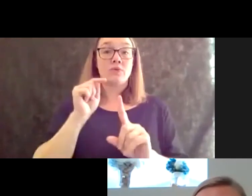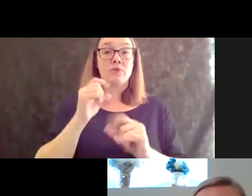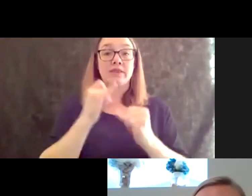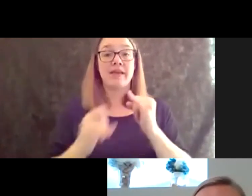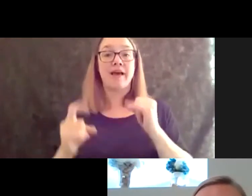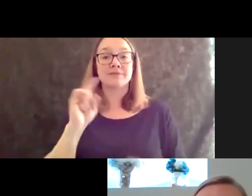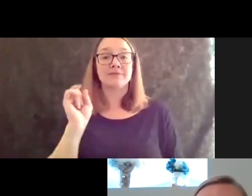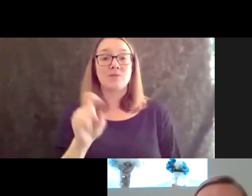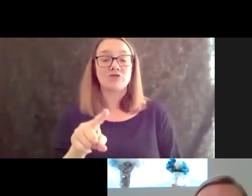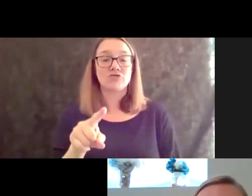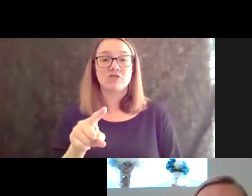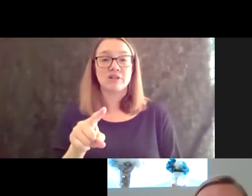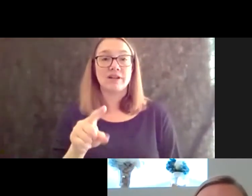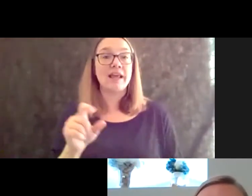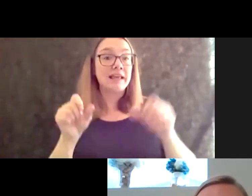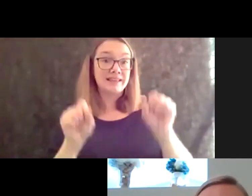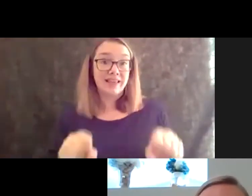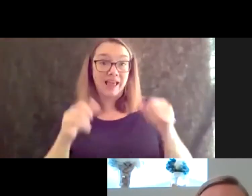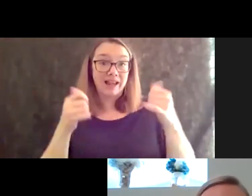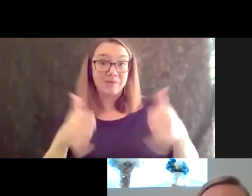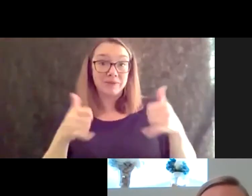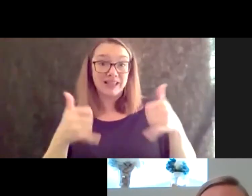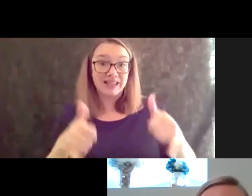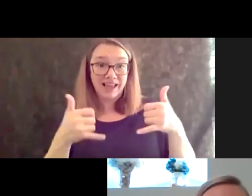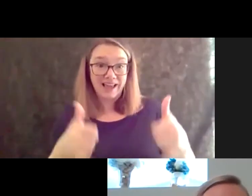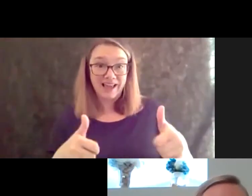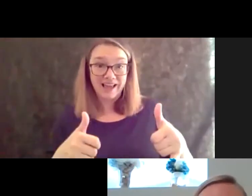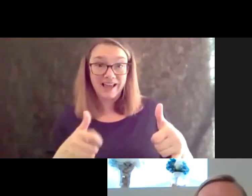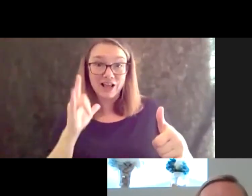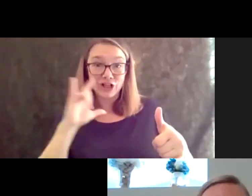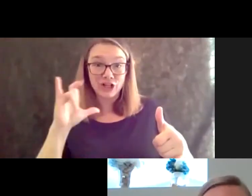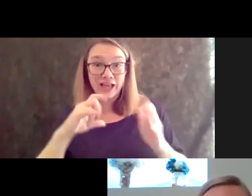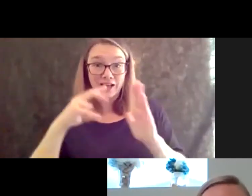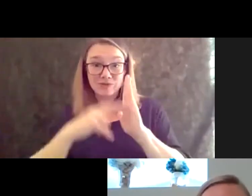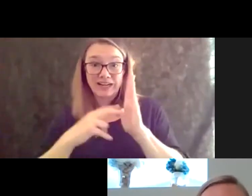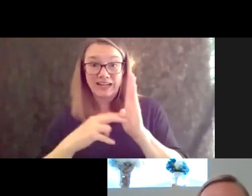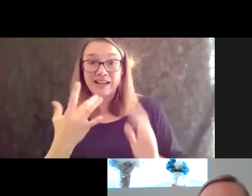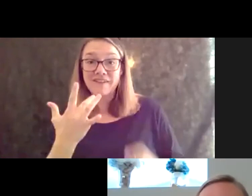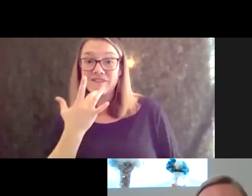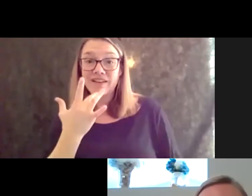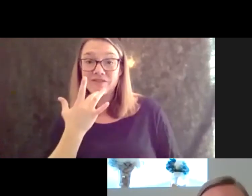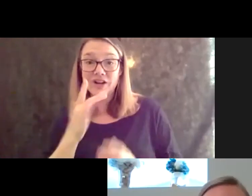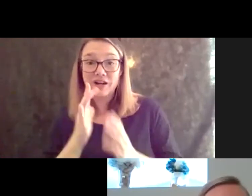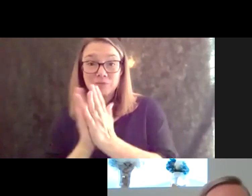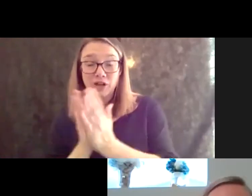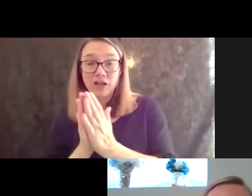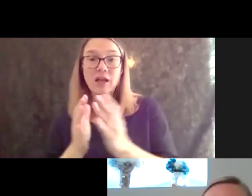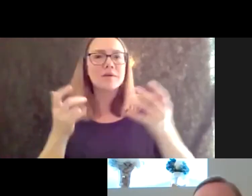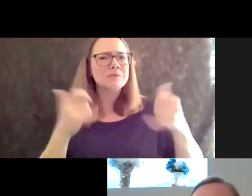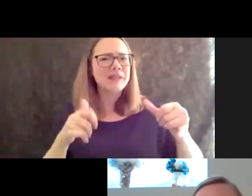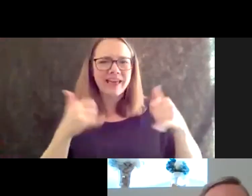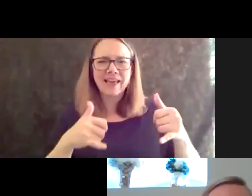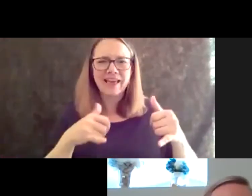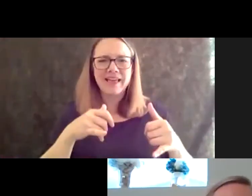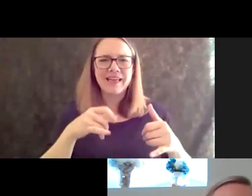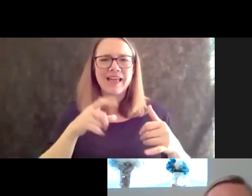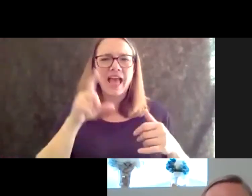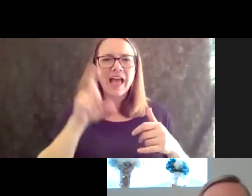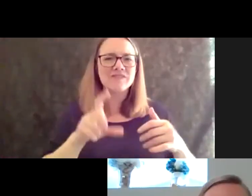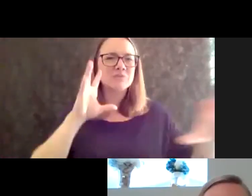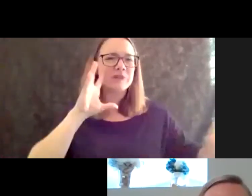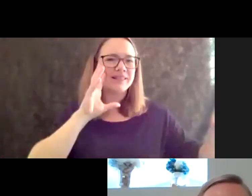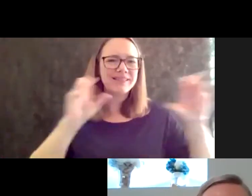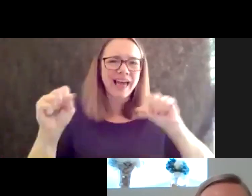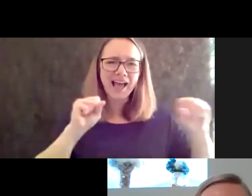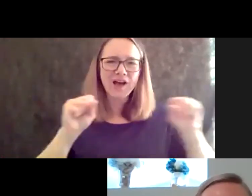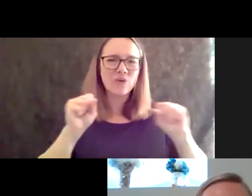Sarah. Can play look like reading a favorite book, like quiet play? Like, does play have to be loud or